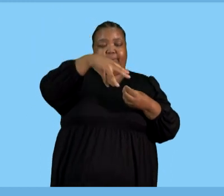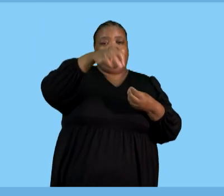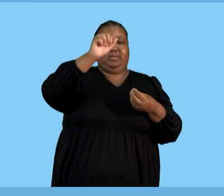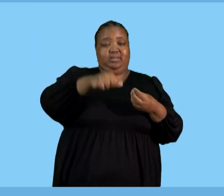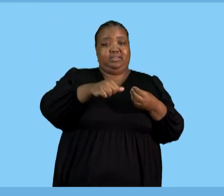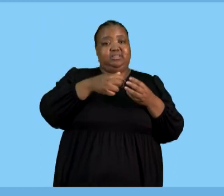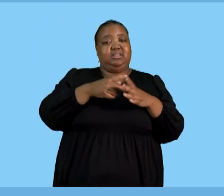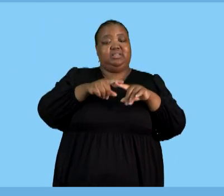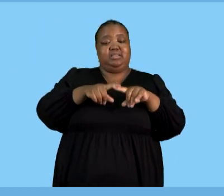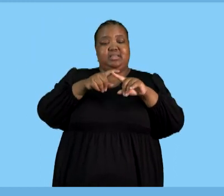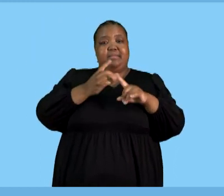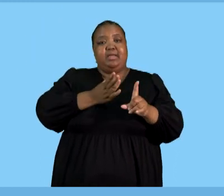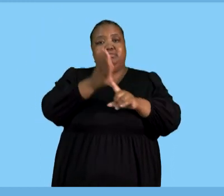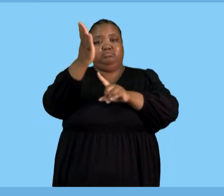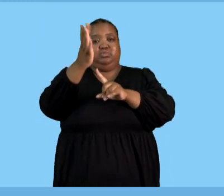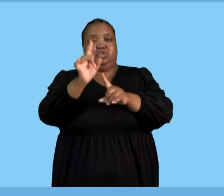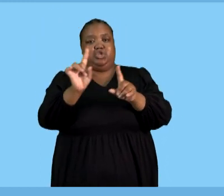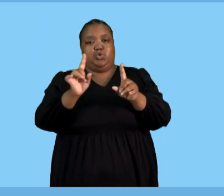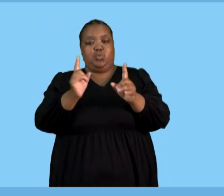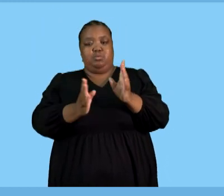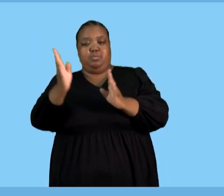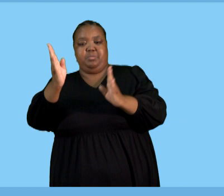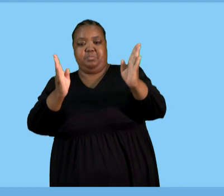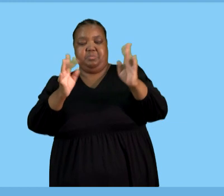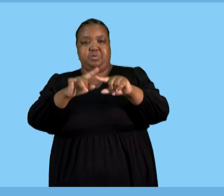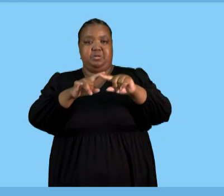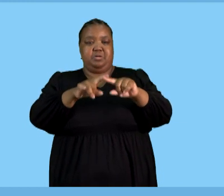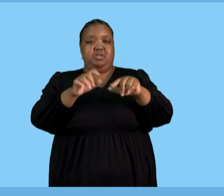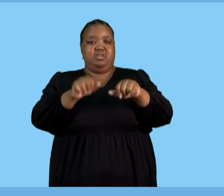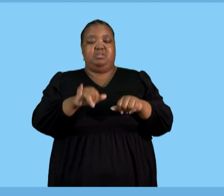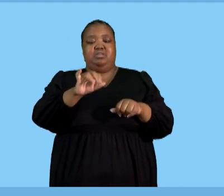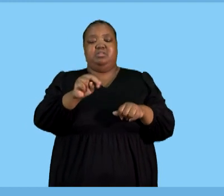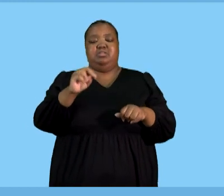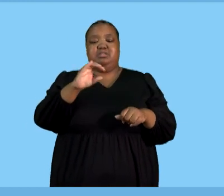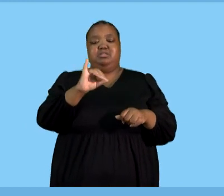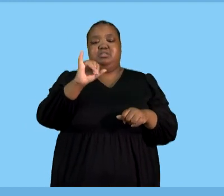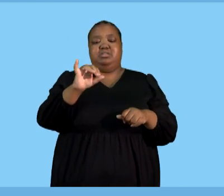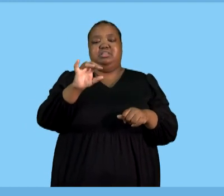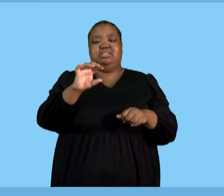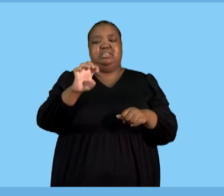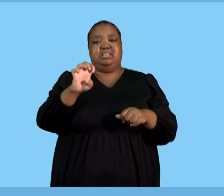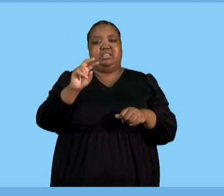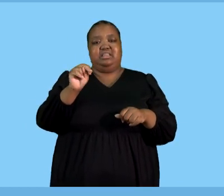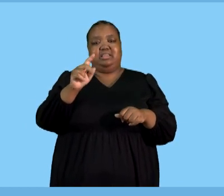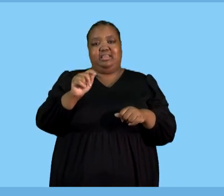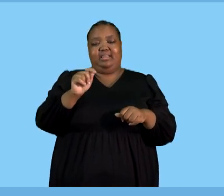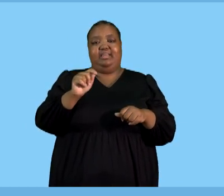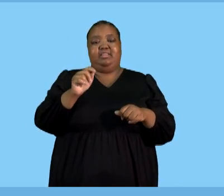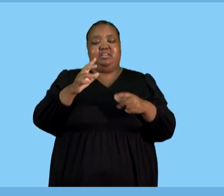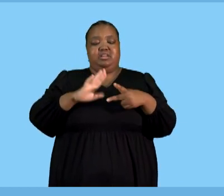surface given by the direction. So this is going to be our incident ray, that's going to be our reflected